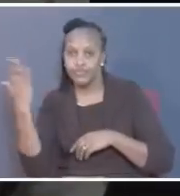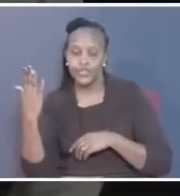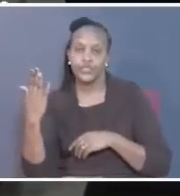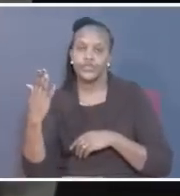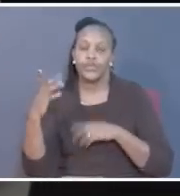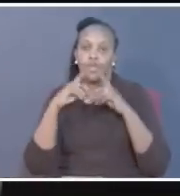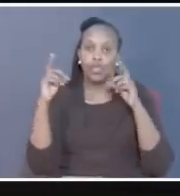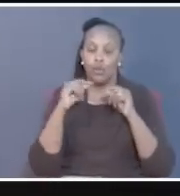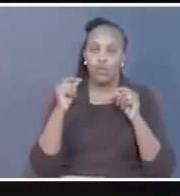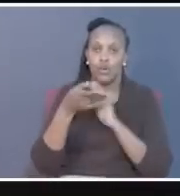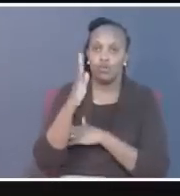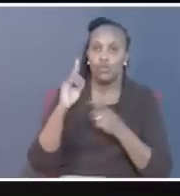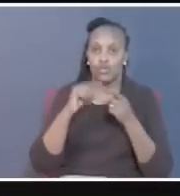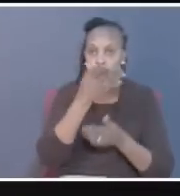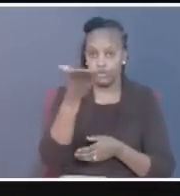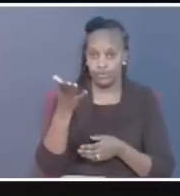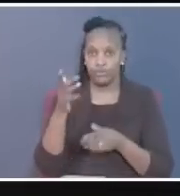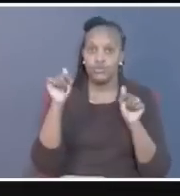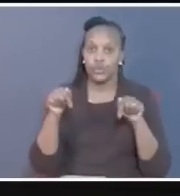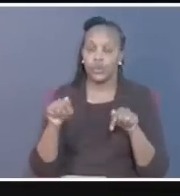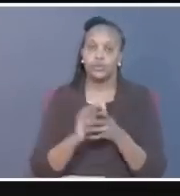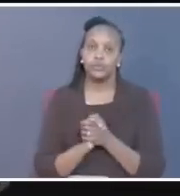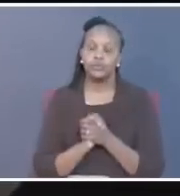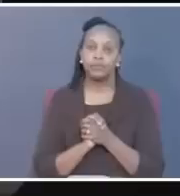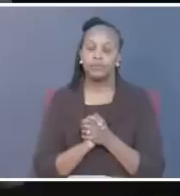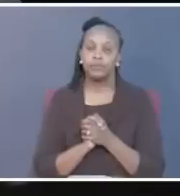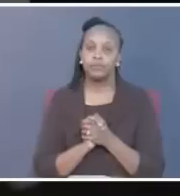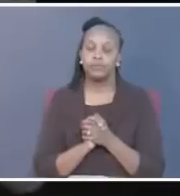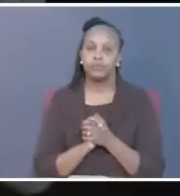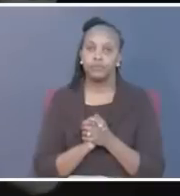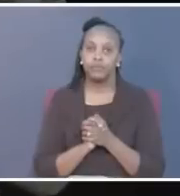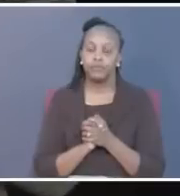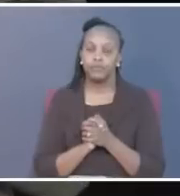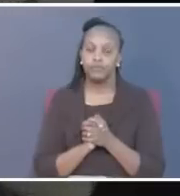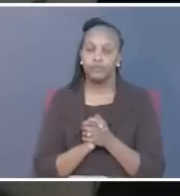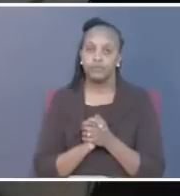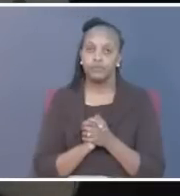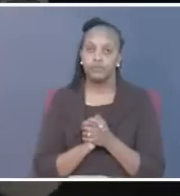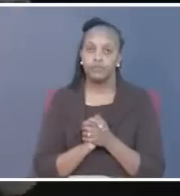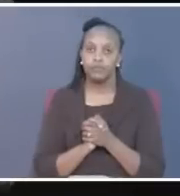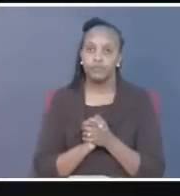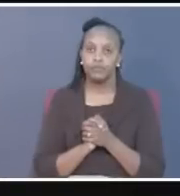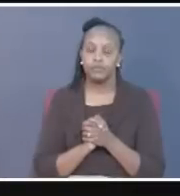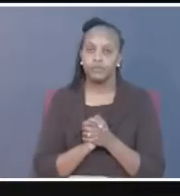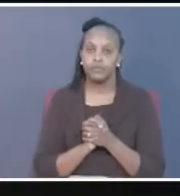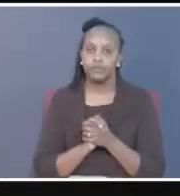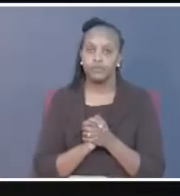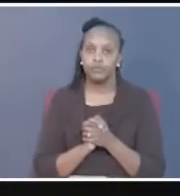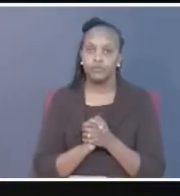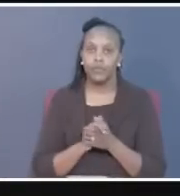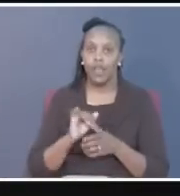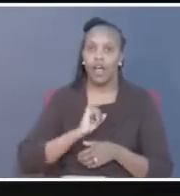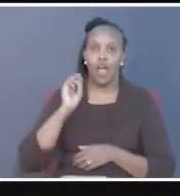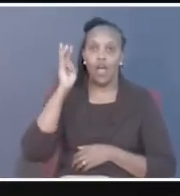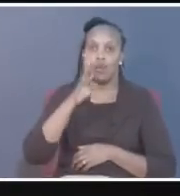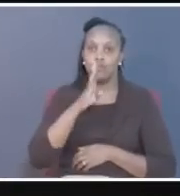you this morning or today through a platform such as this. I'll be speaking